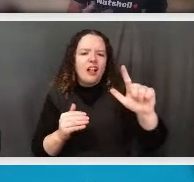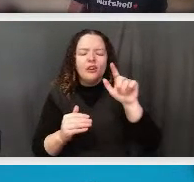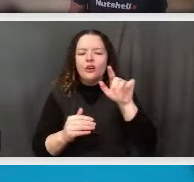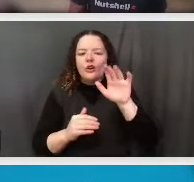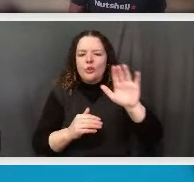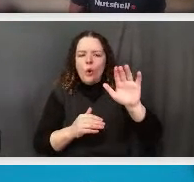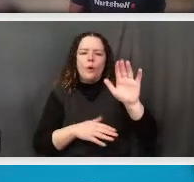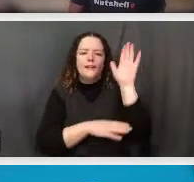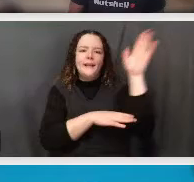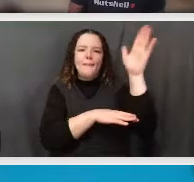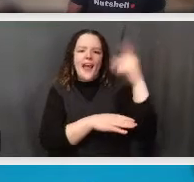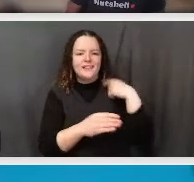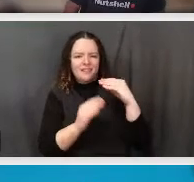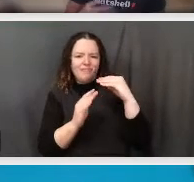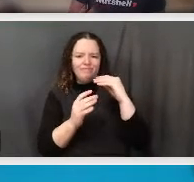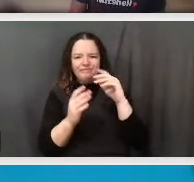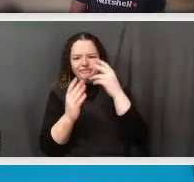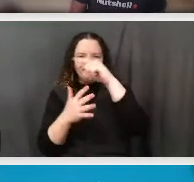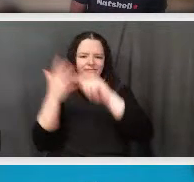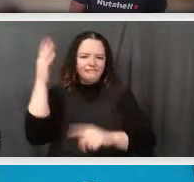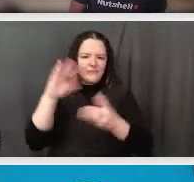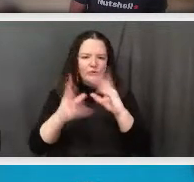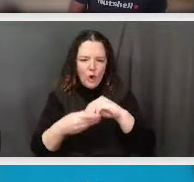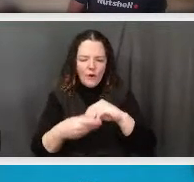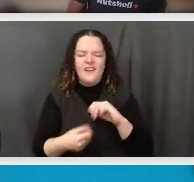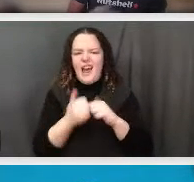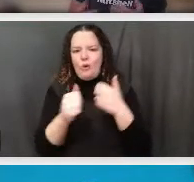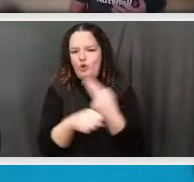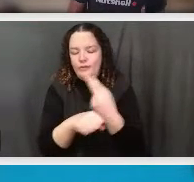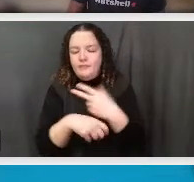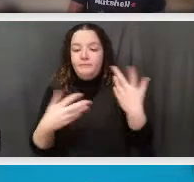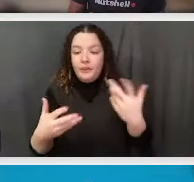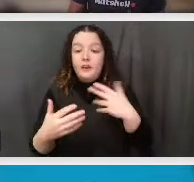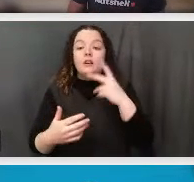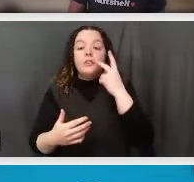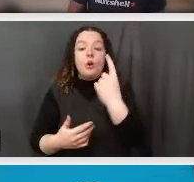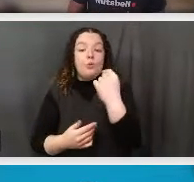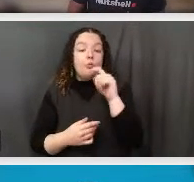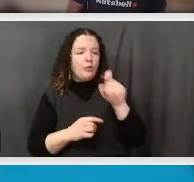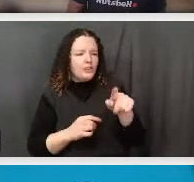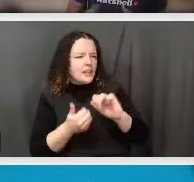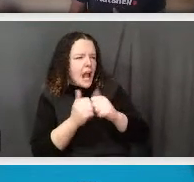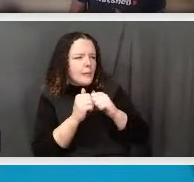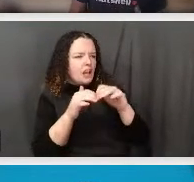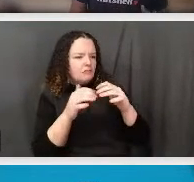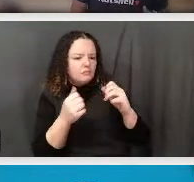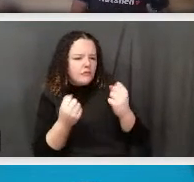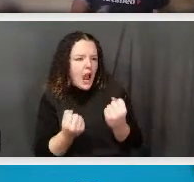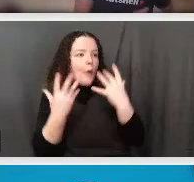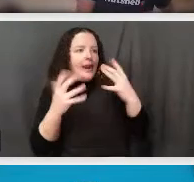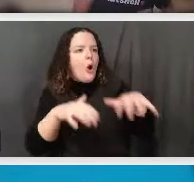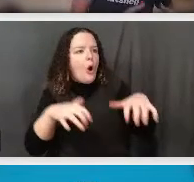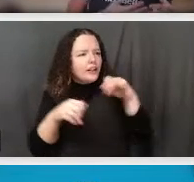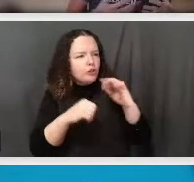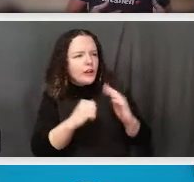and how we're going to be able to use it. So I also saw another question in there about how many audiences we can build and everything. And I kind of